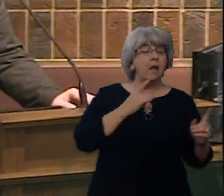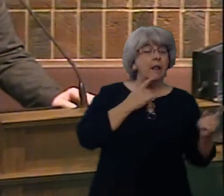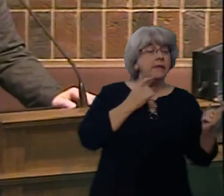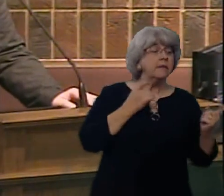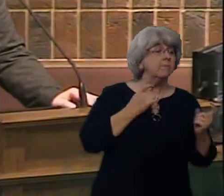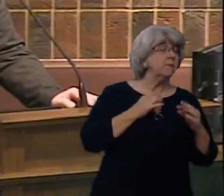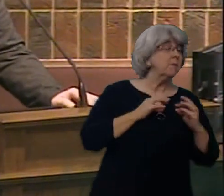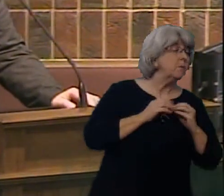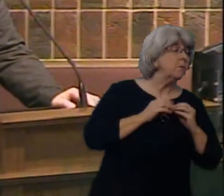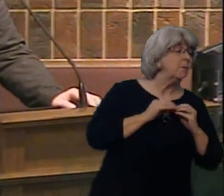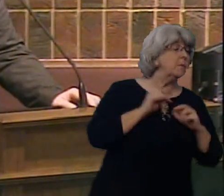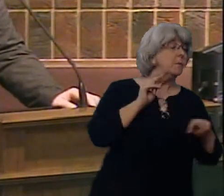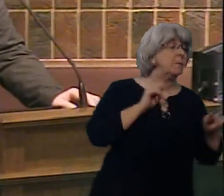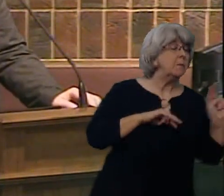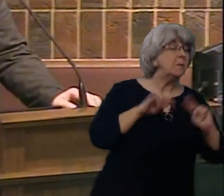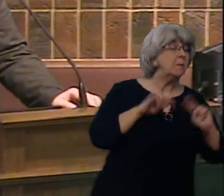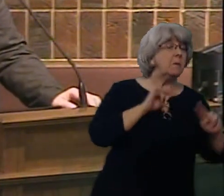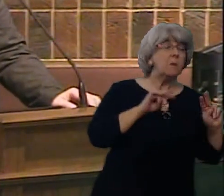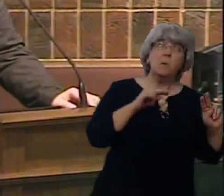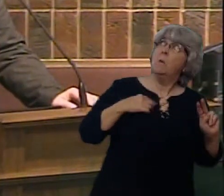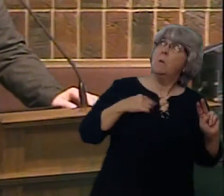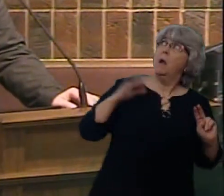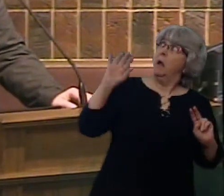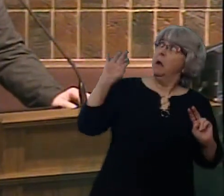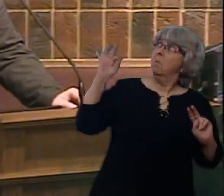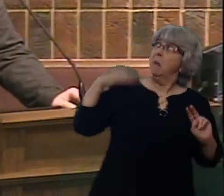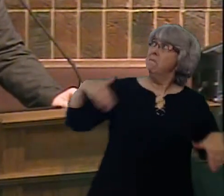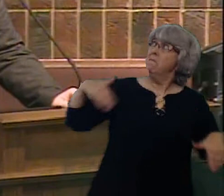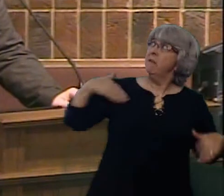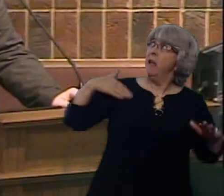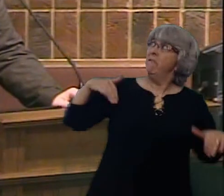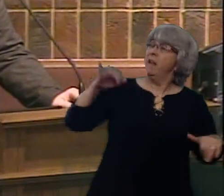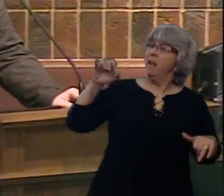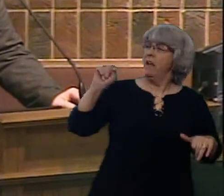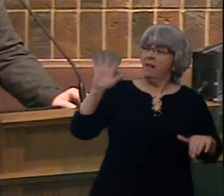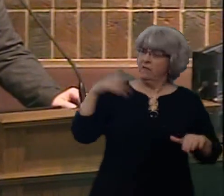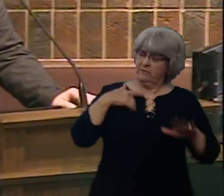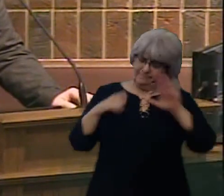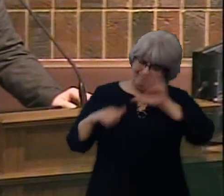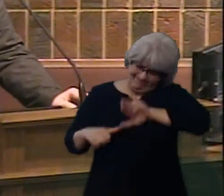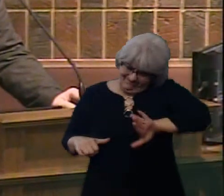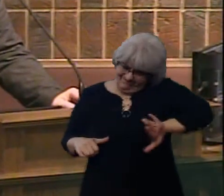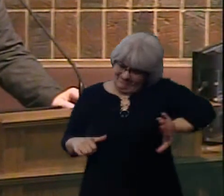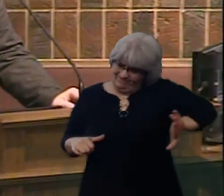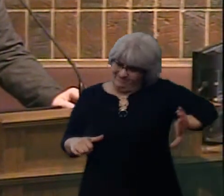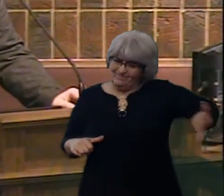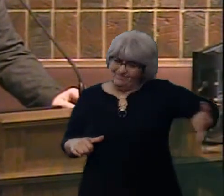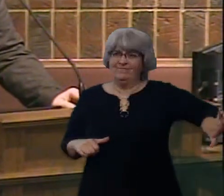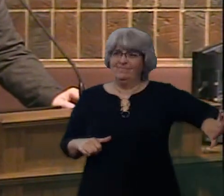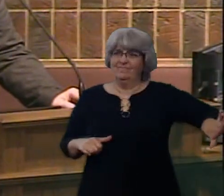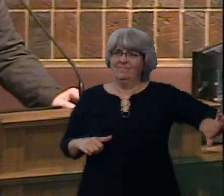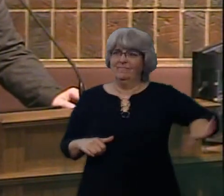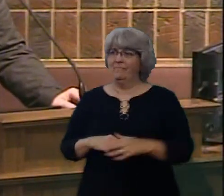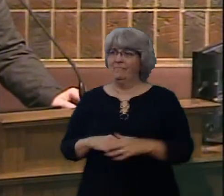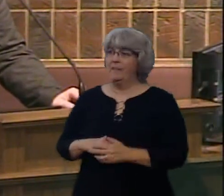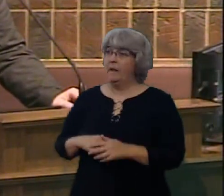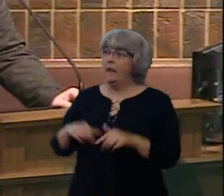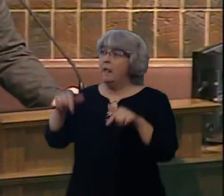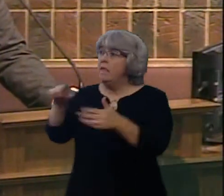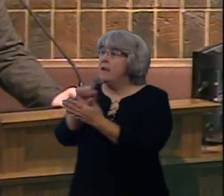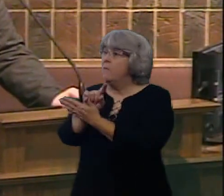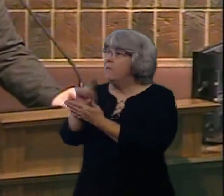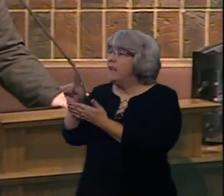messing up. Push it away as far as we possibly can. This week,